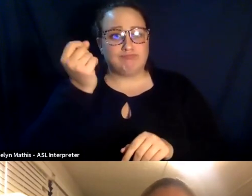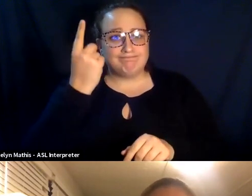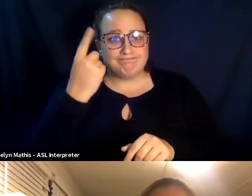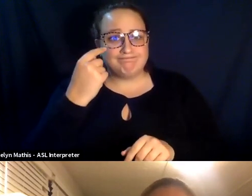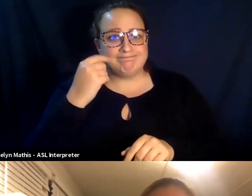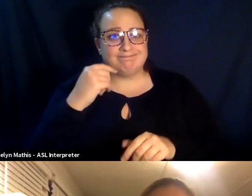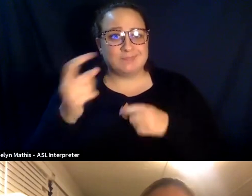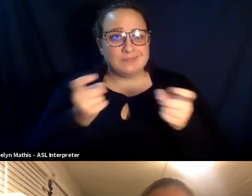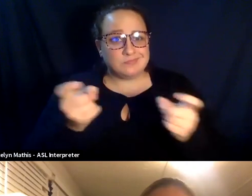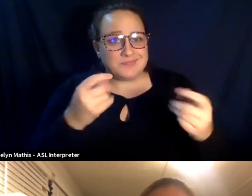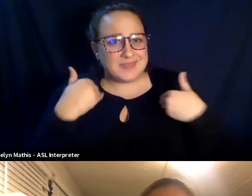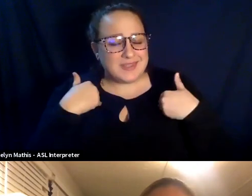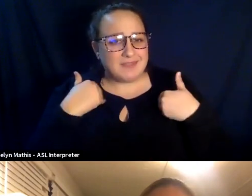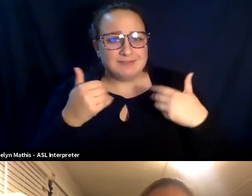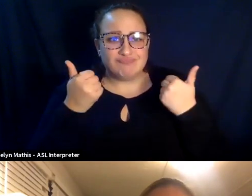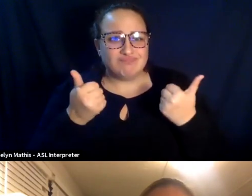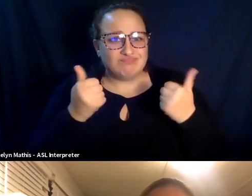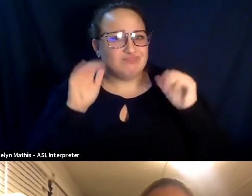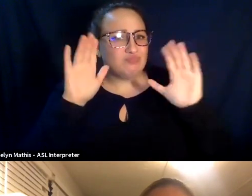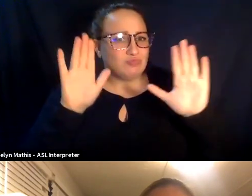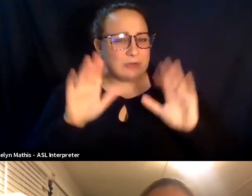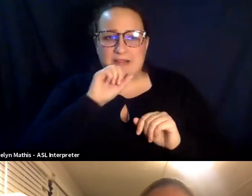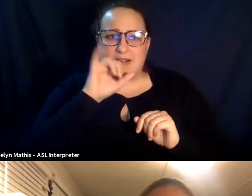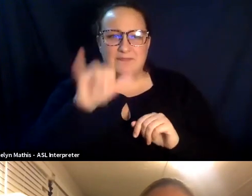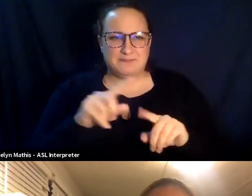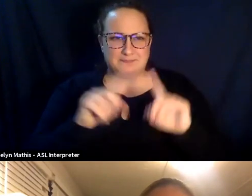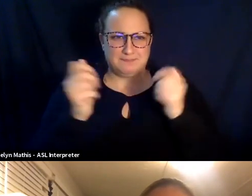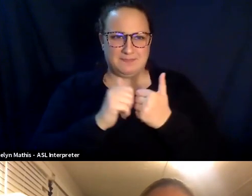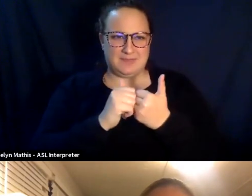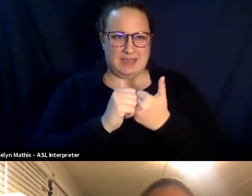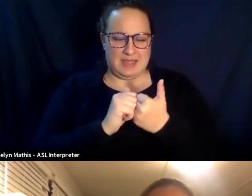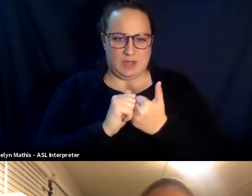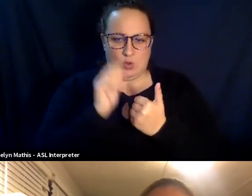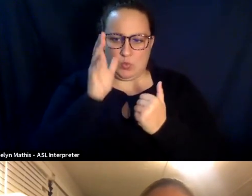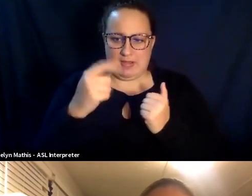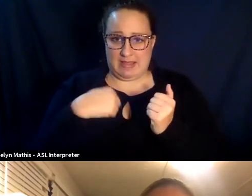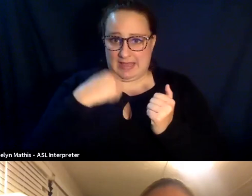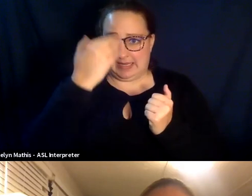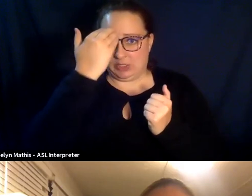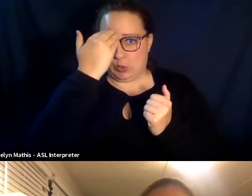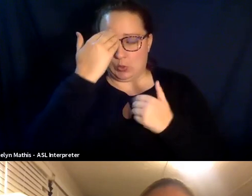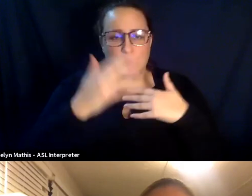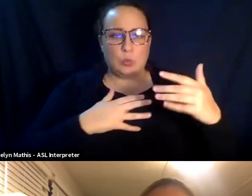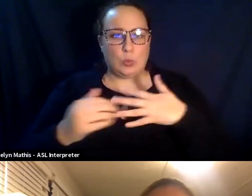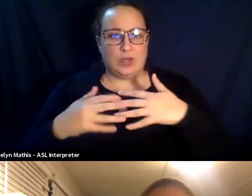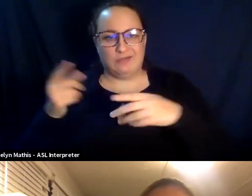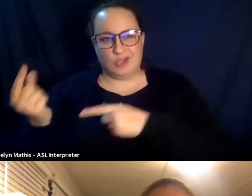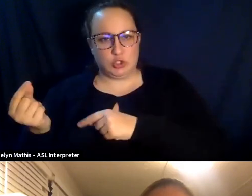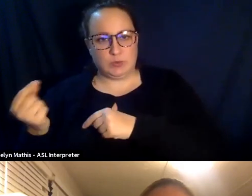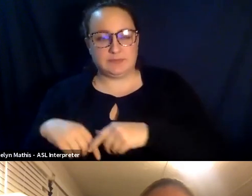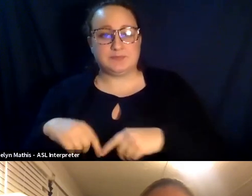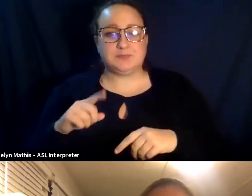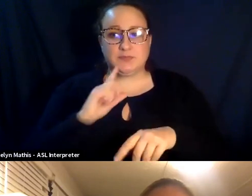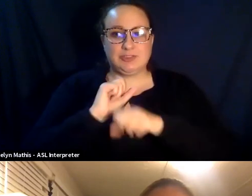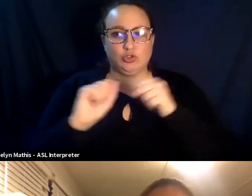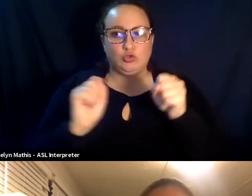That's really great. I love that. How am I going to know that whatever this thing is under